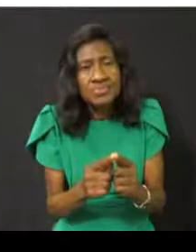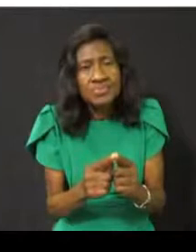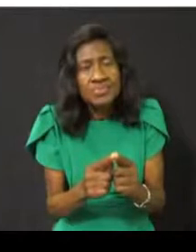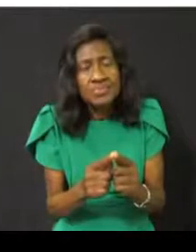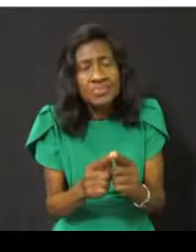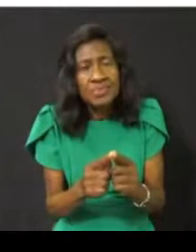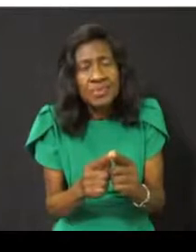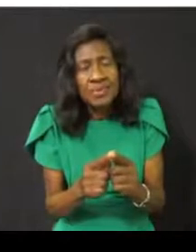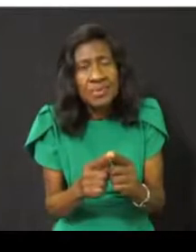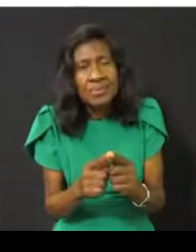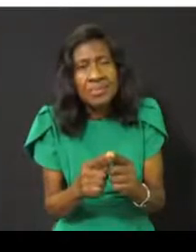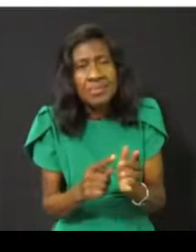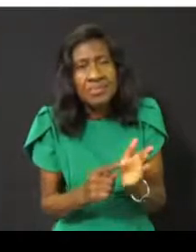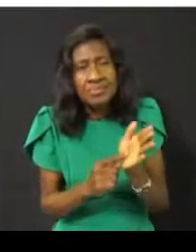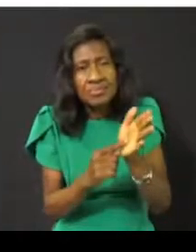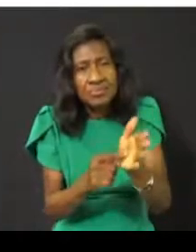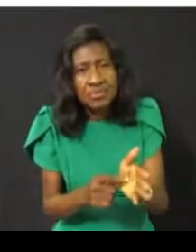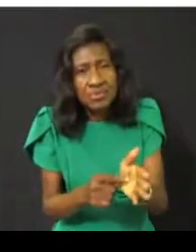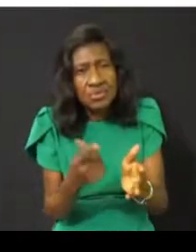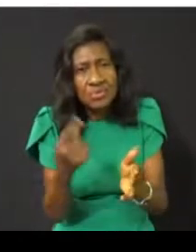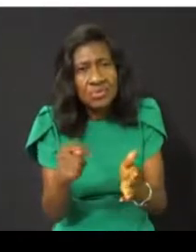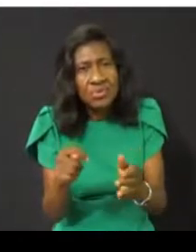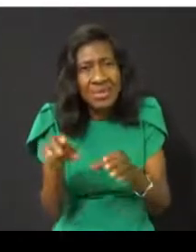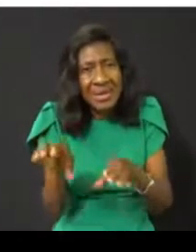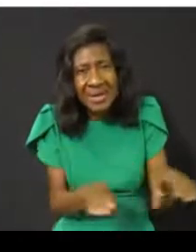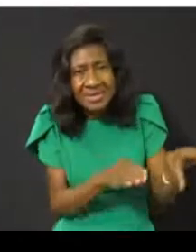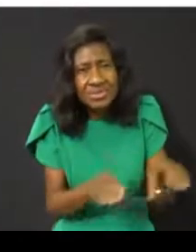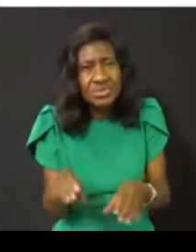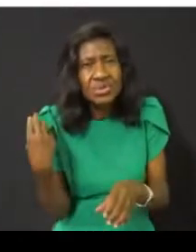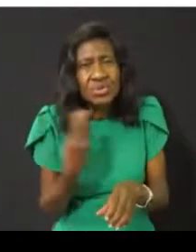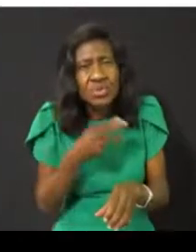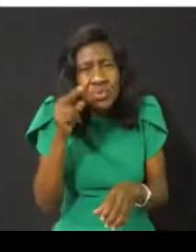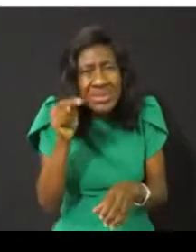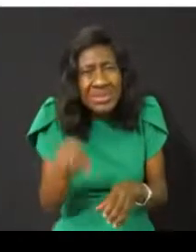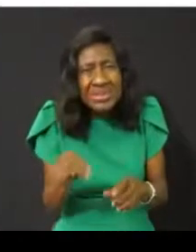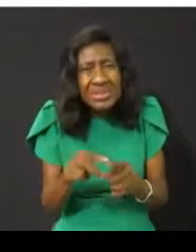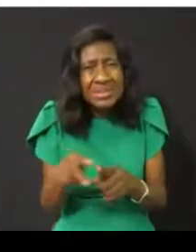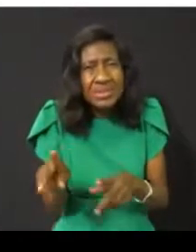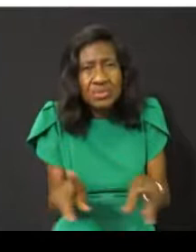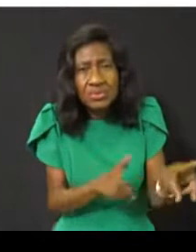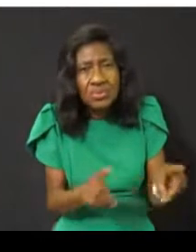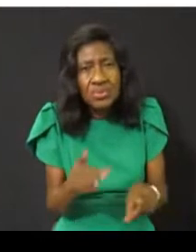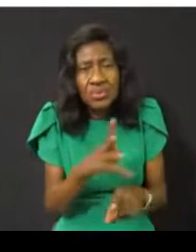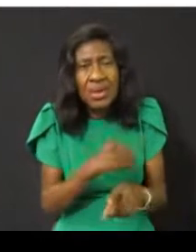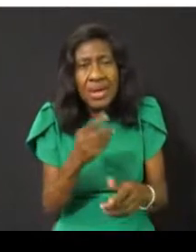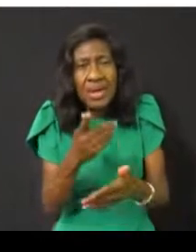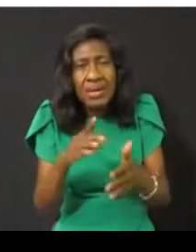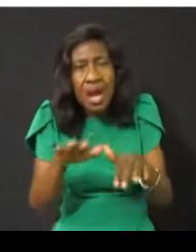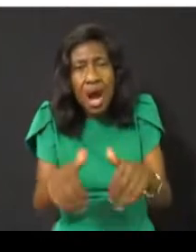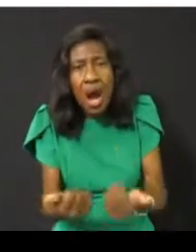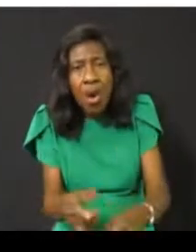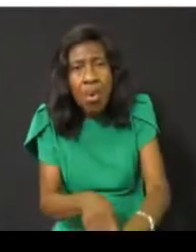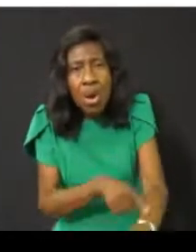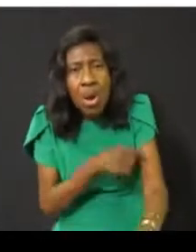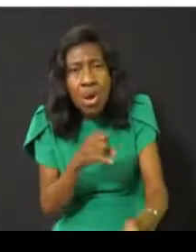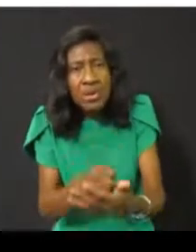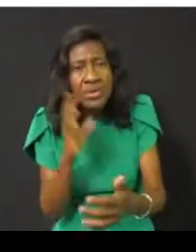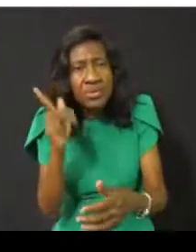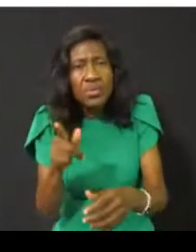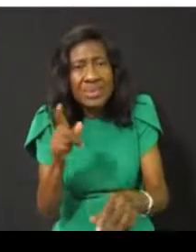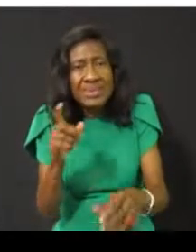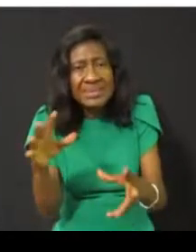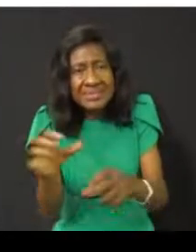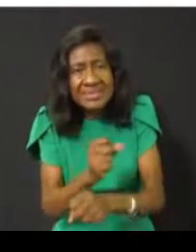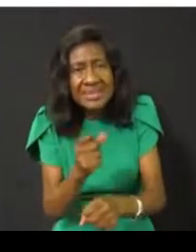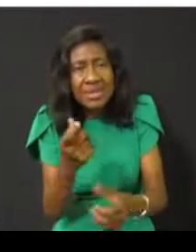the actions that we will take to fill the gaps identified and the time frames within which the actions will be taken to ensure we are